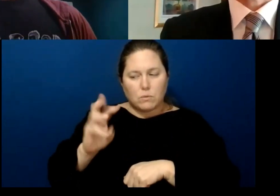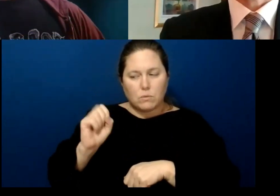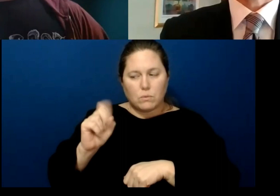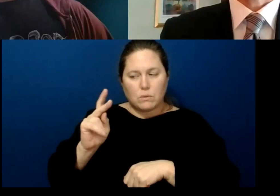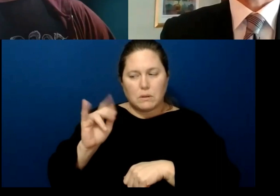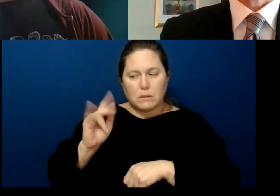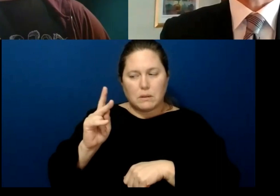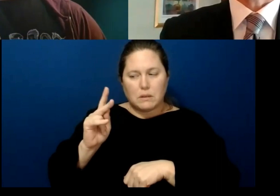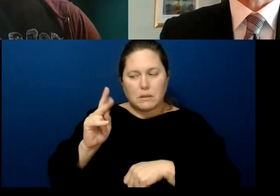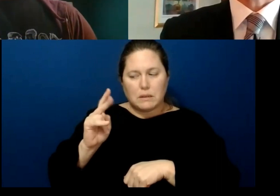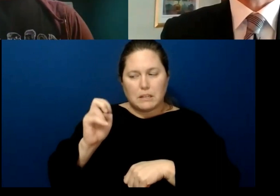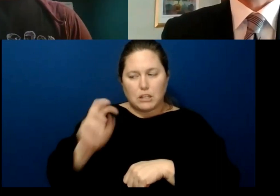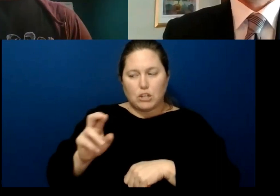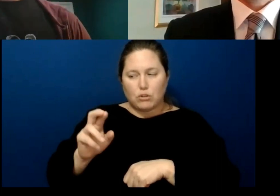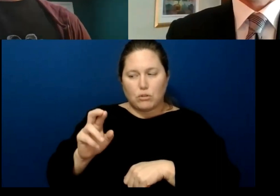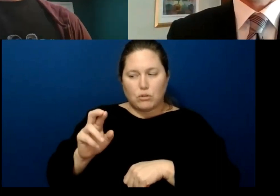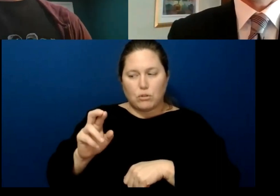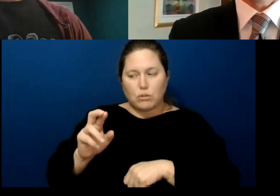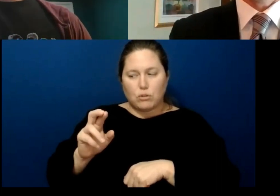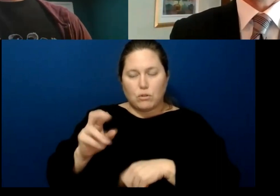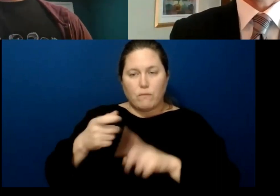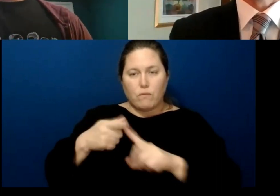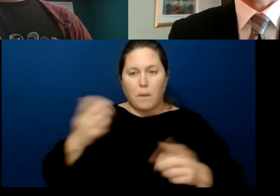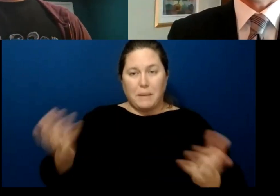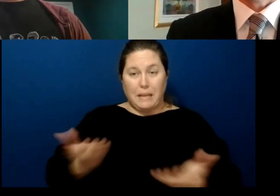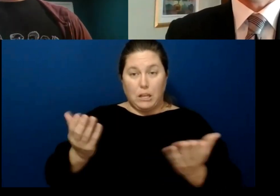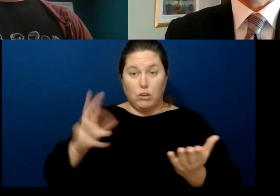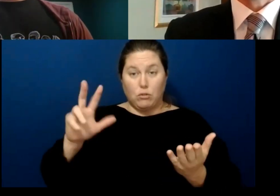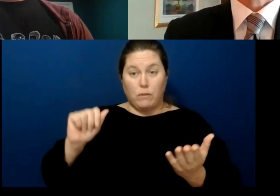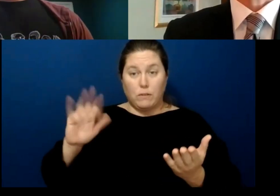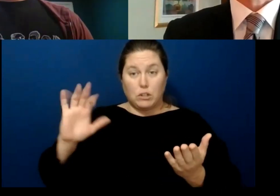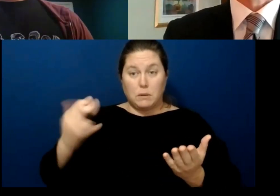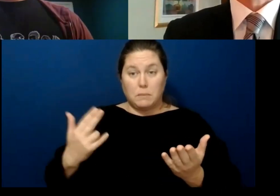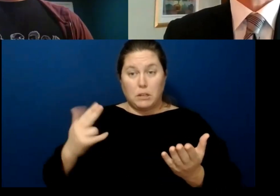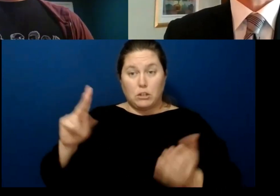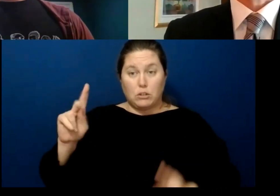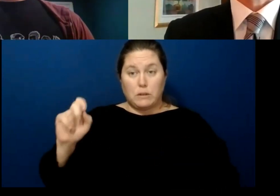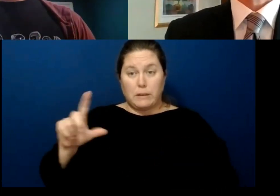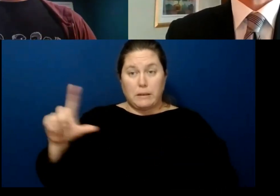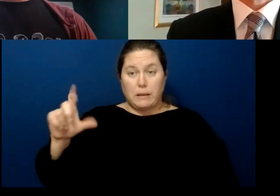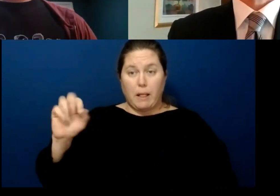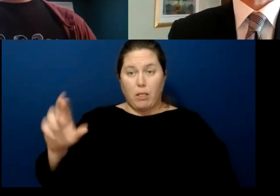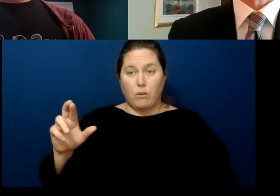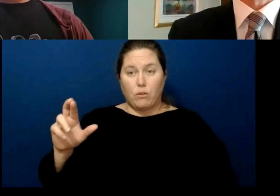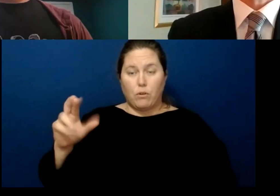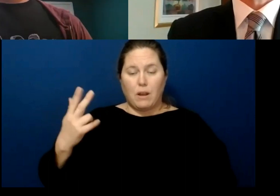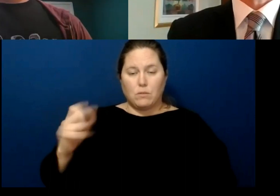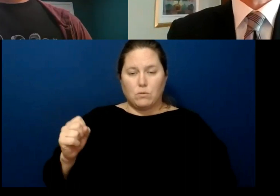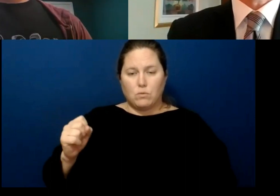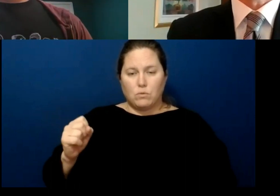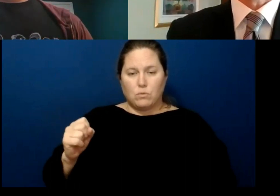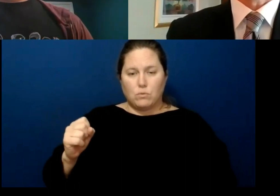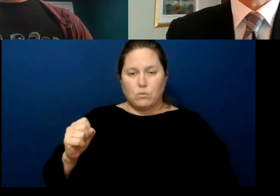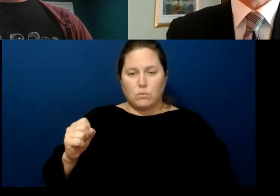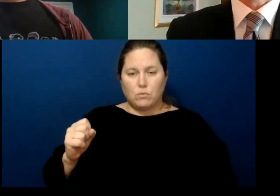which I believe is in Virginia Beach, where we are. So thank you to Drew and the ATC in Virginia Beach. How would someone get their foot in the door of